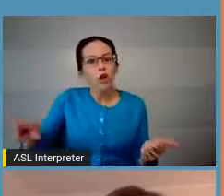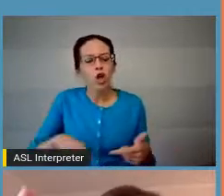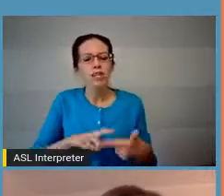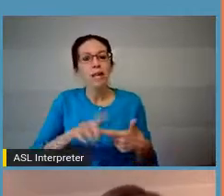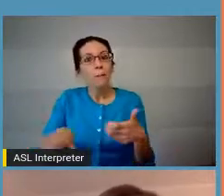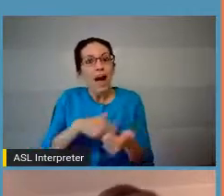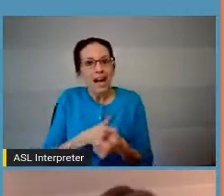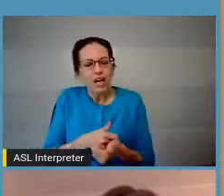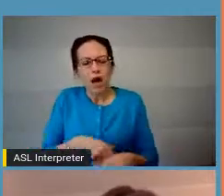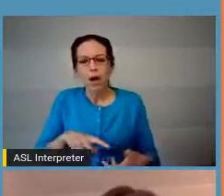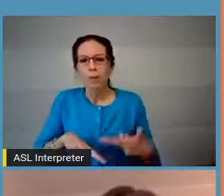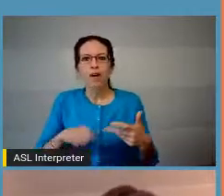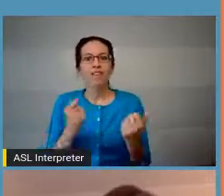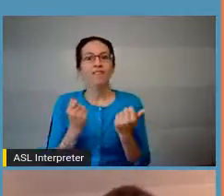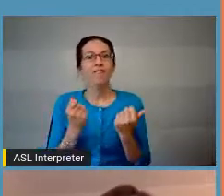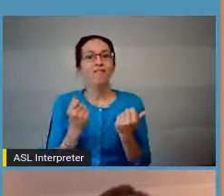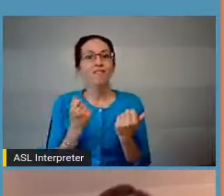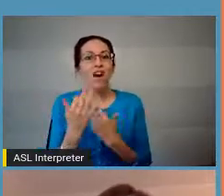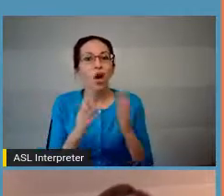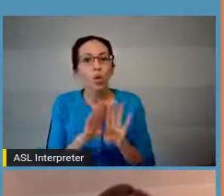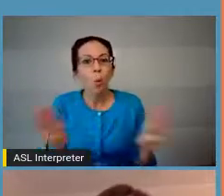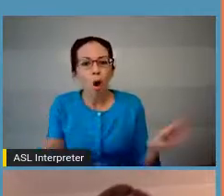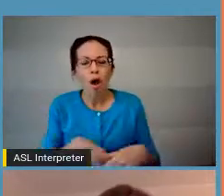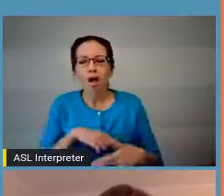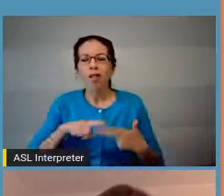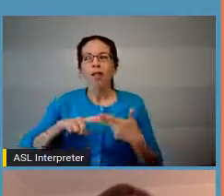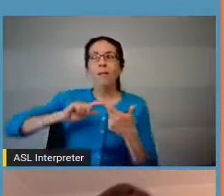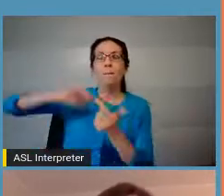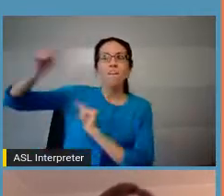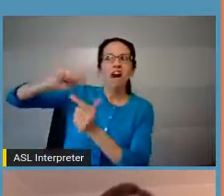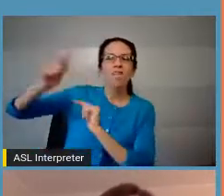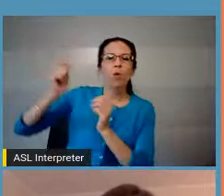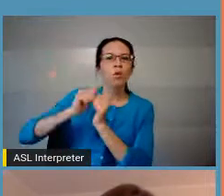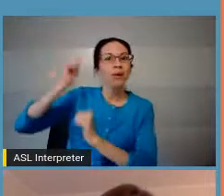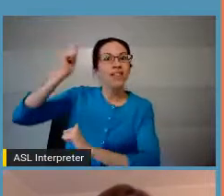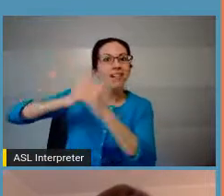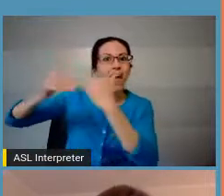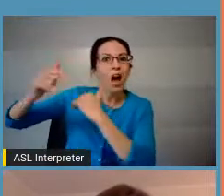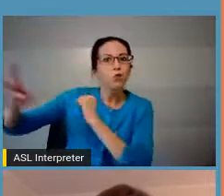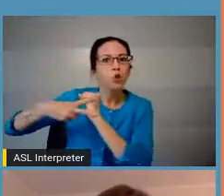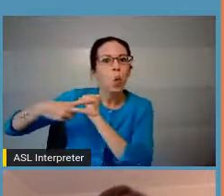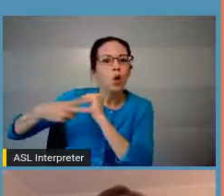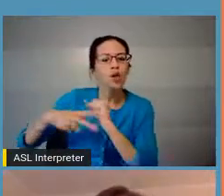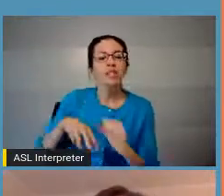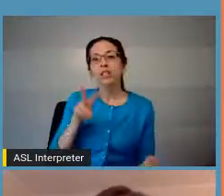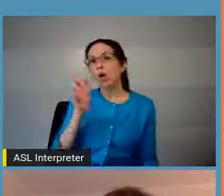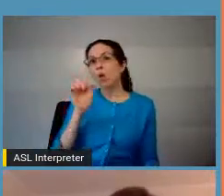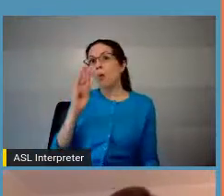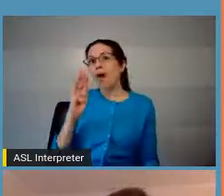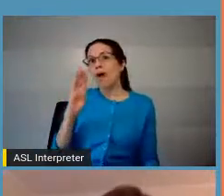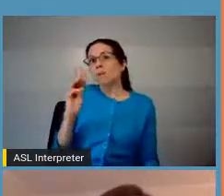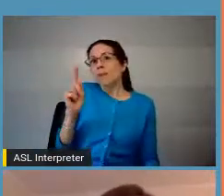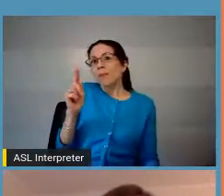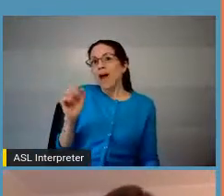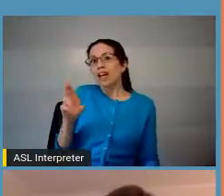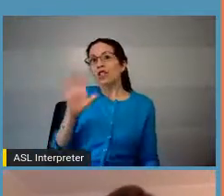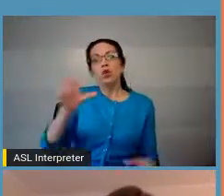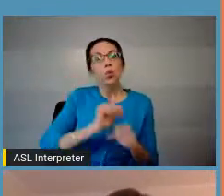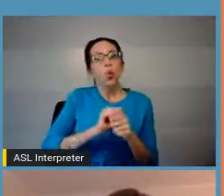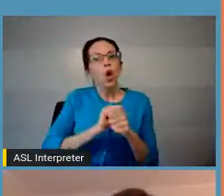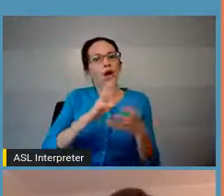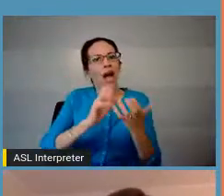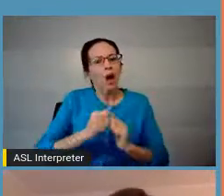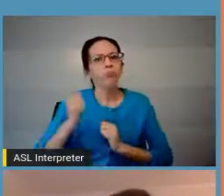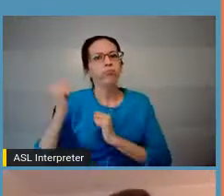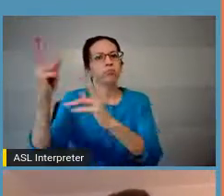the back and forth between cloud storage, the webmaster's work putting these things online and troubleshooting any issues, all